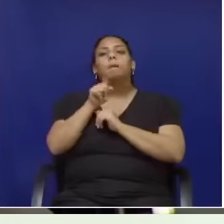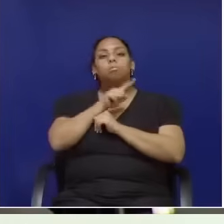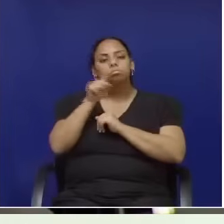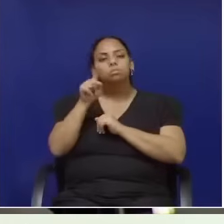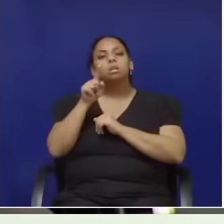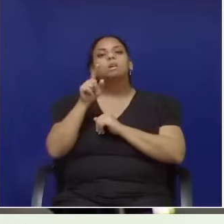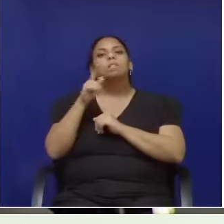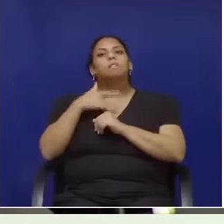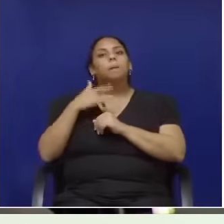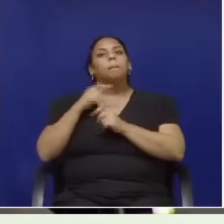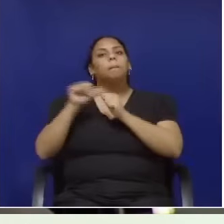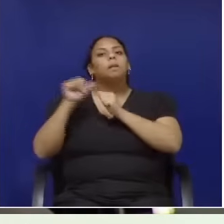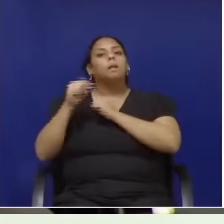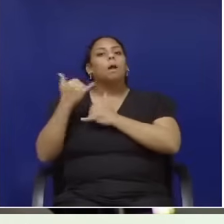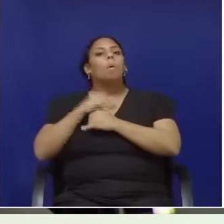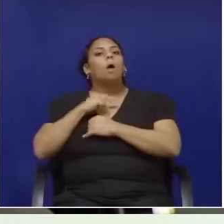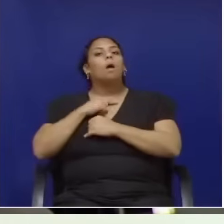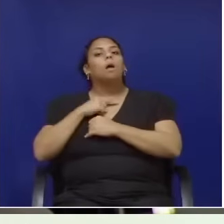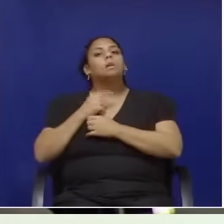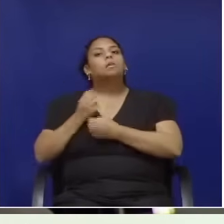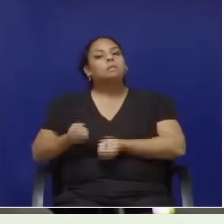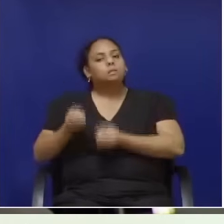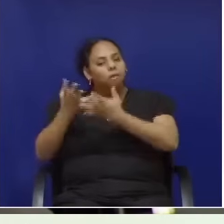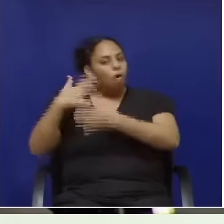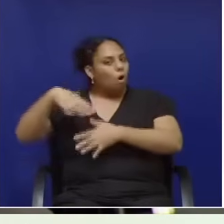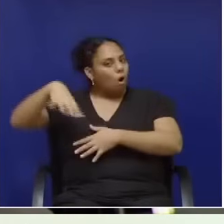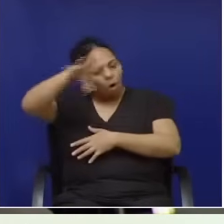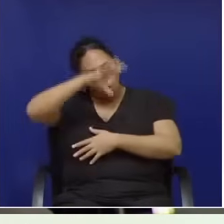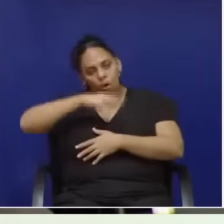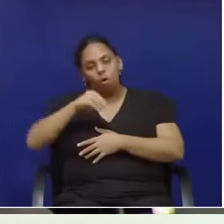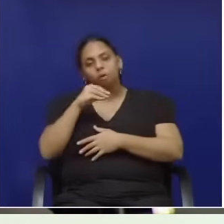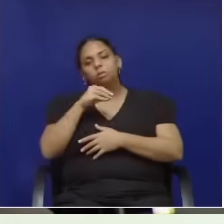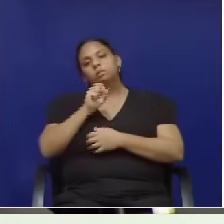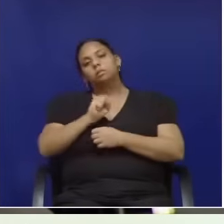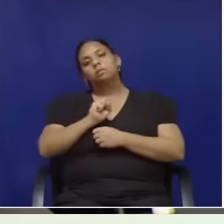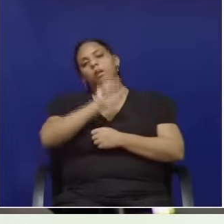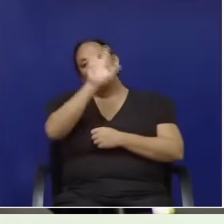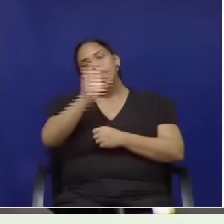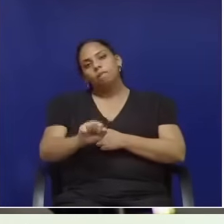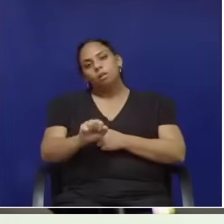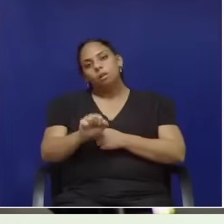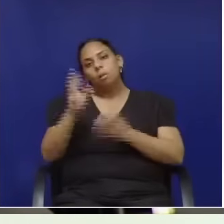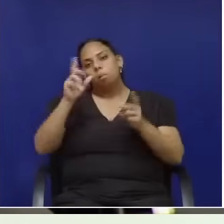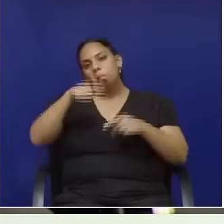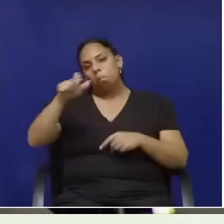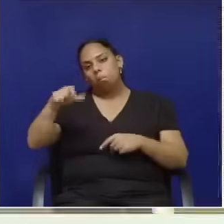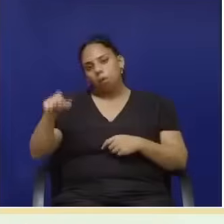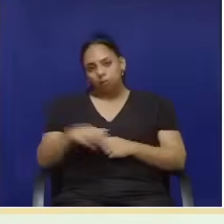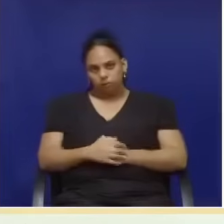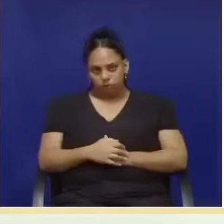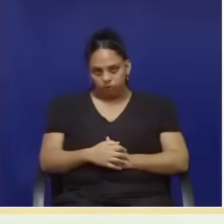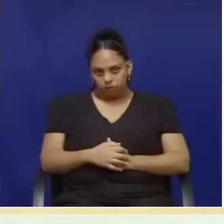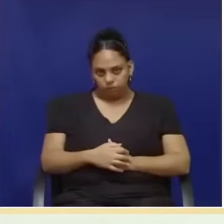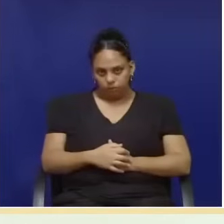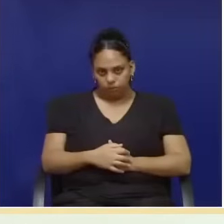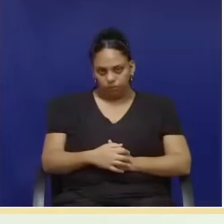our constitutional mandate is to serve all South African citizens, and that is exactly what we are doing. Thank you. Thank you. The